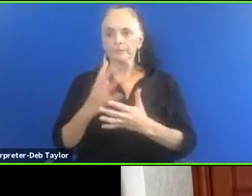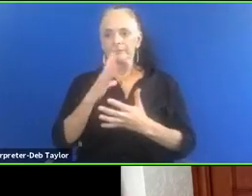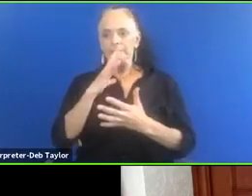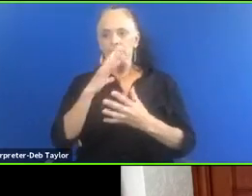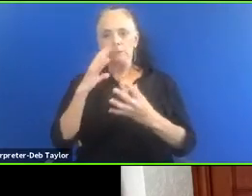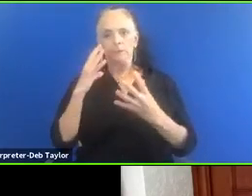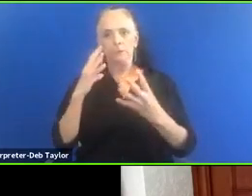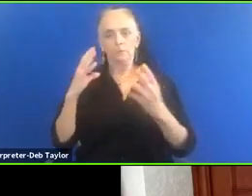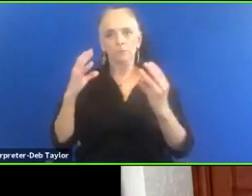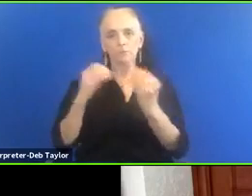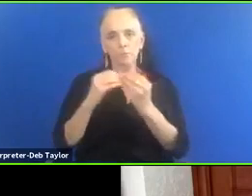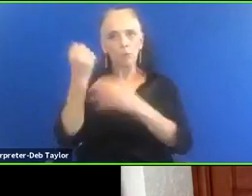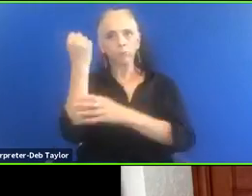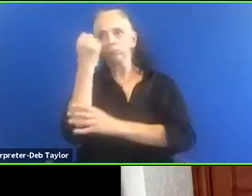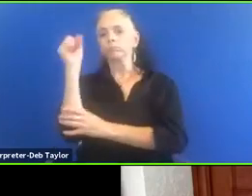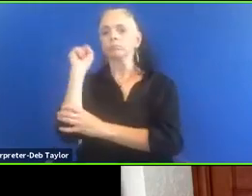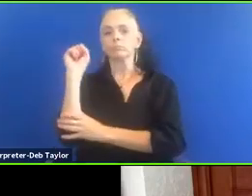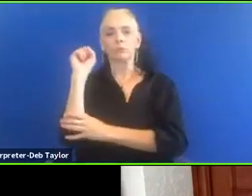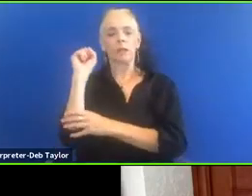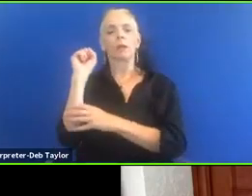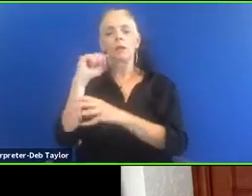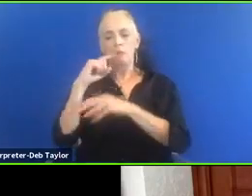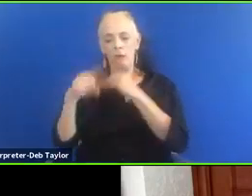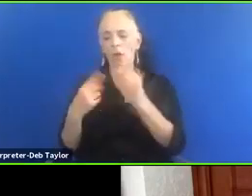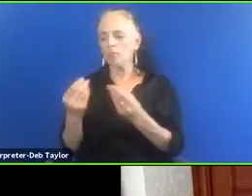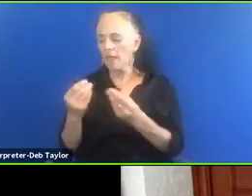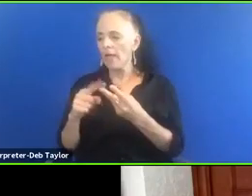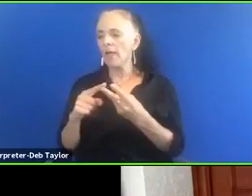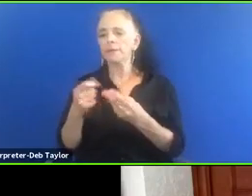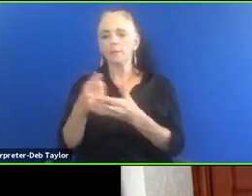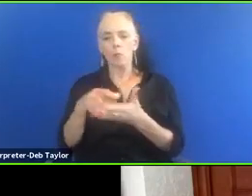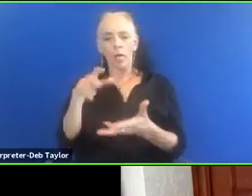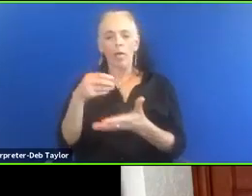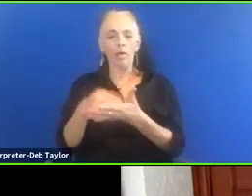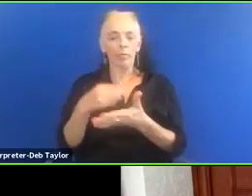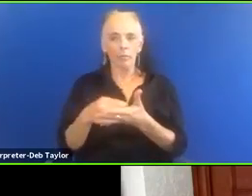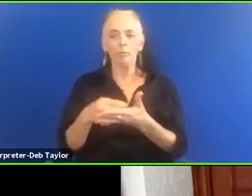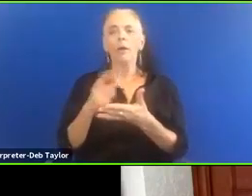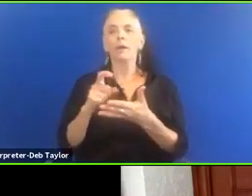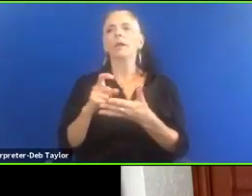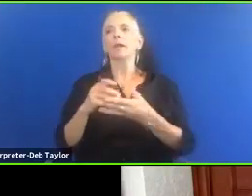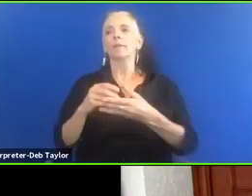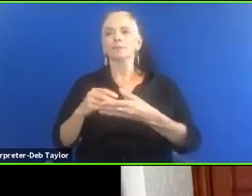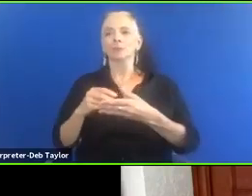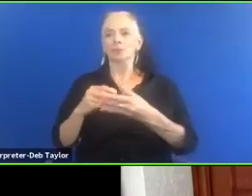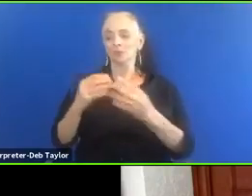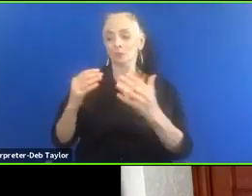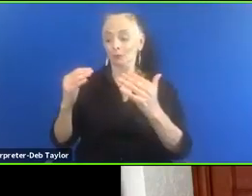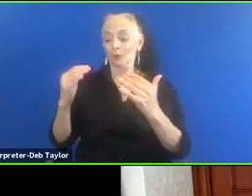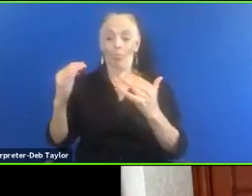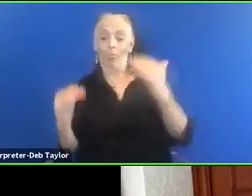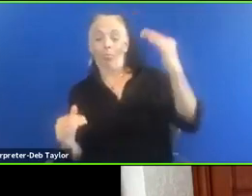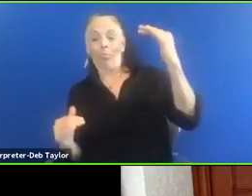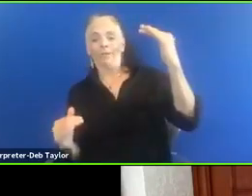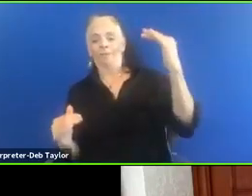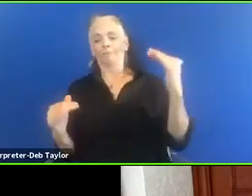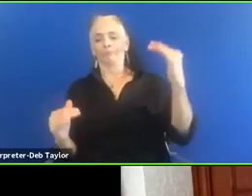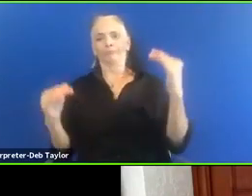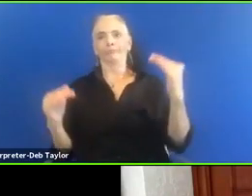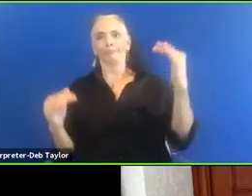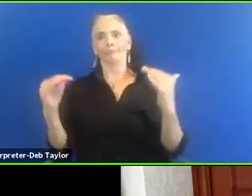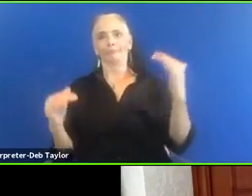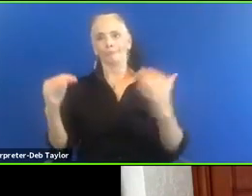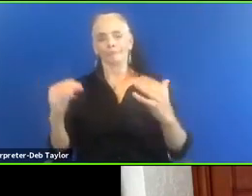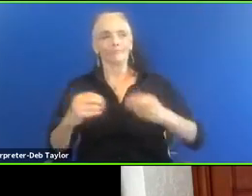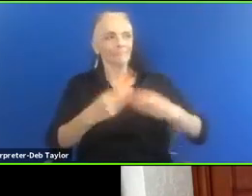redistributing land and wealth into the the movement containers and spaces